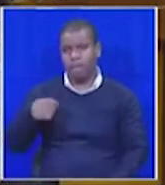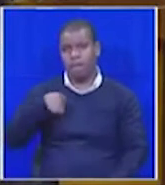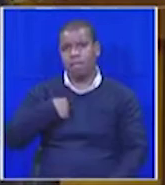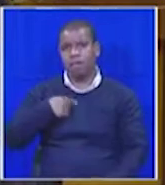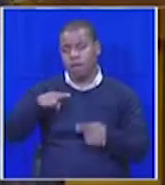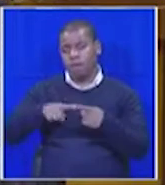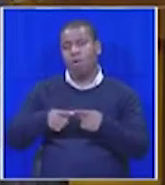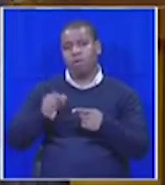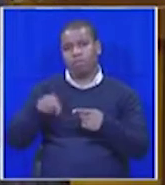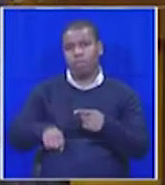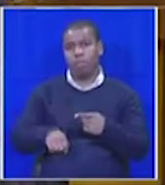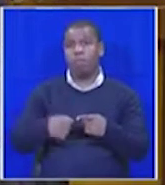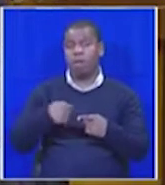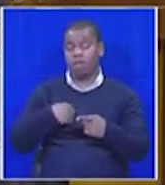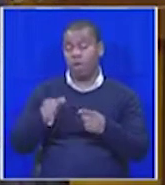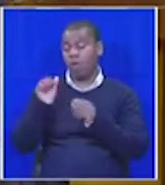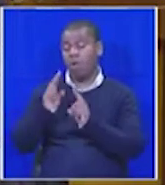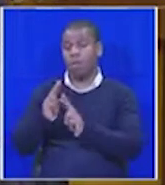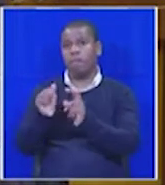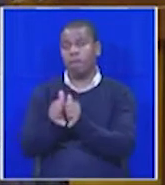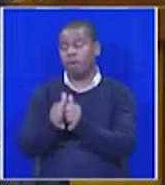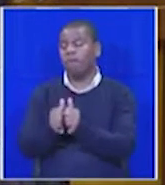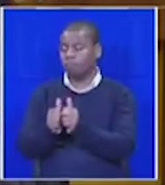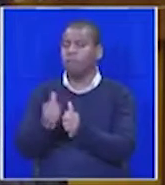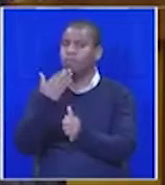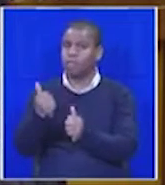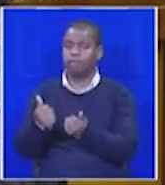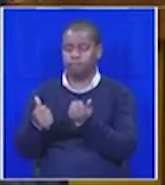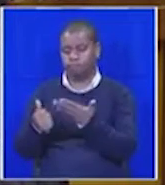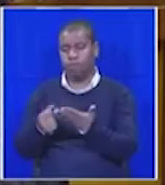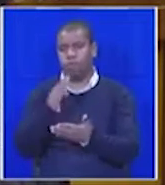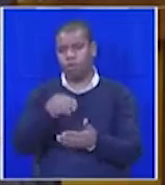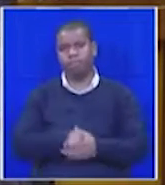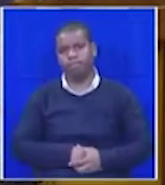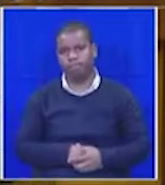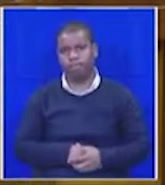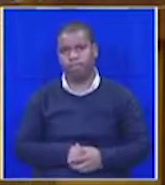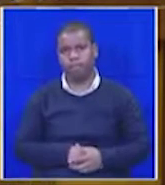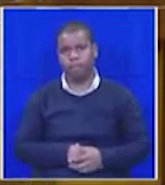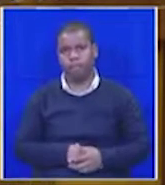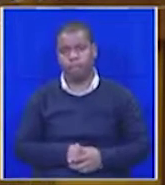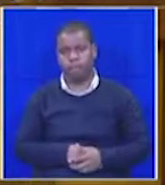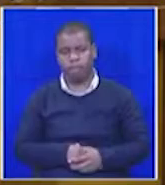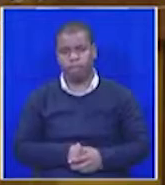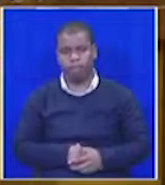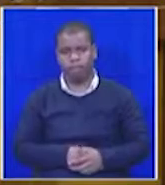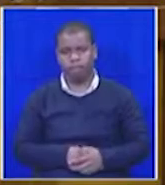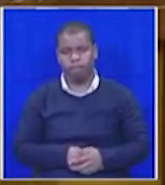I'm happy to raise it when the honourable member is in the House, if that's... Or submit a substantive motion. As you like. Thank you. Thank you.